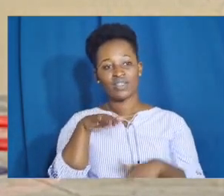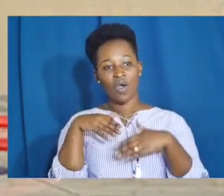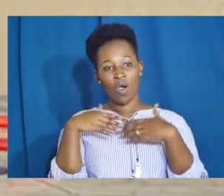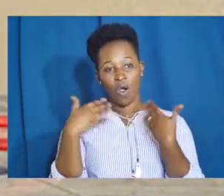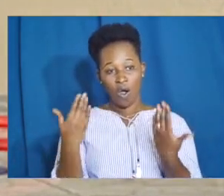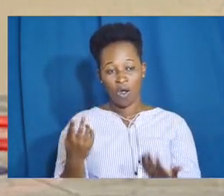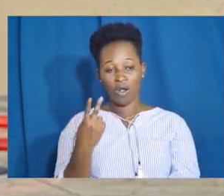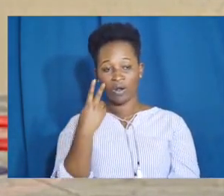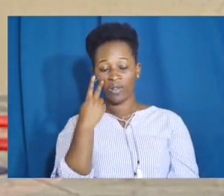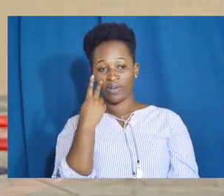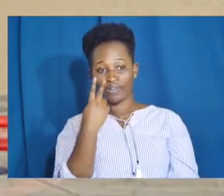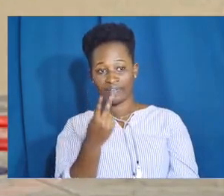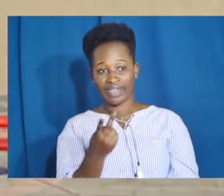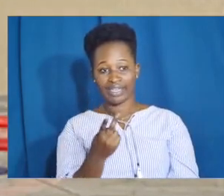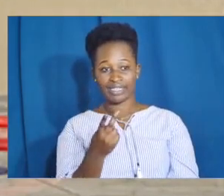face